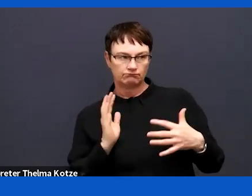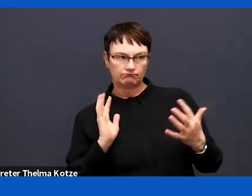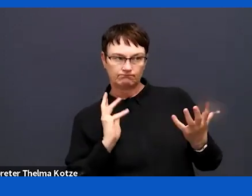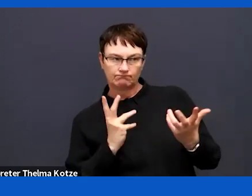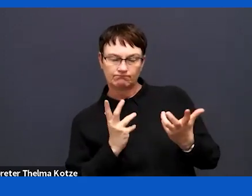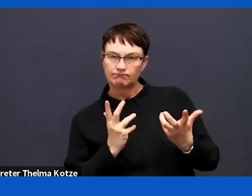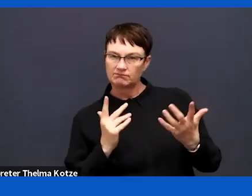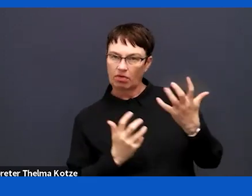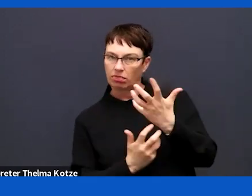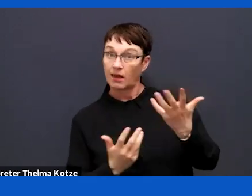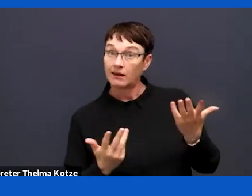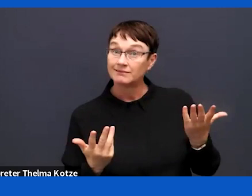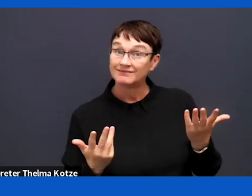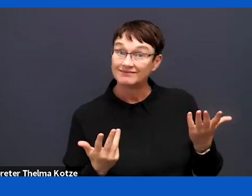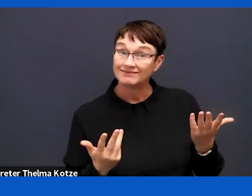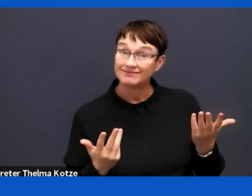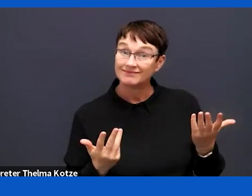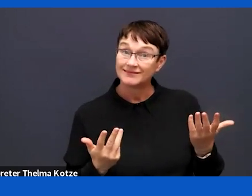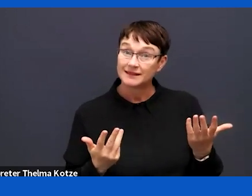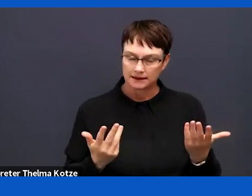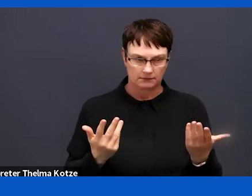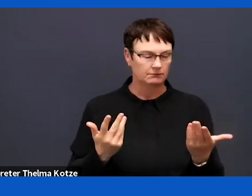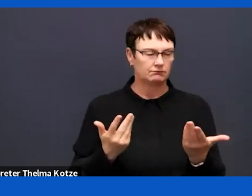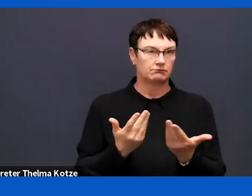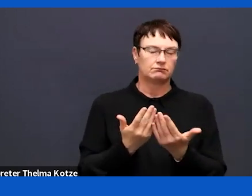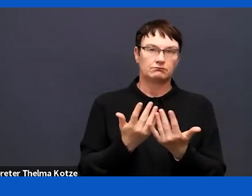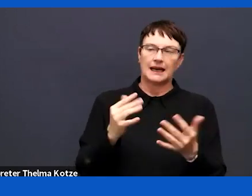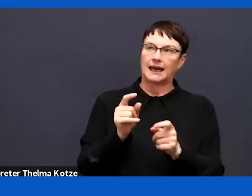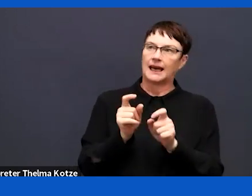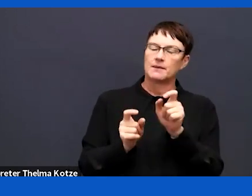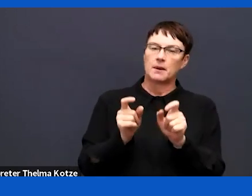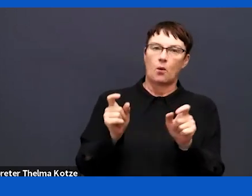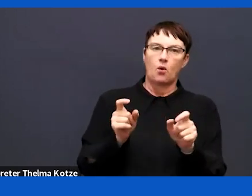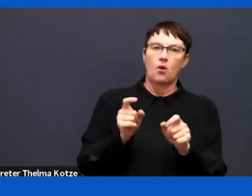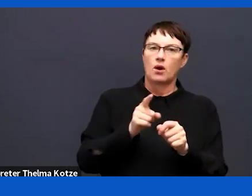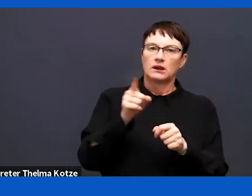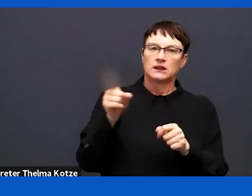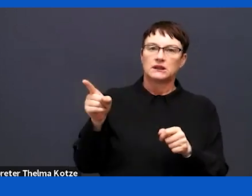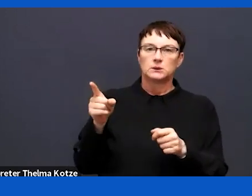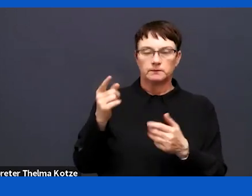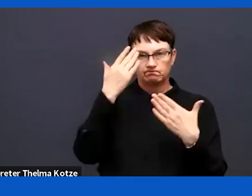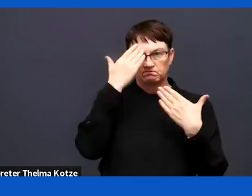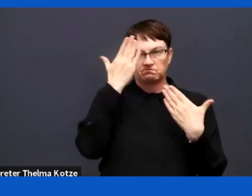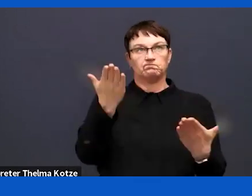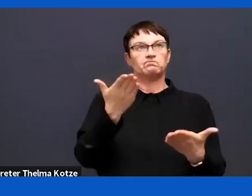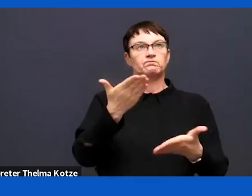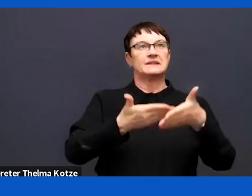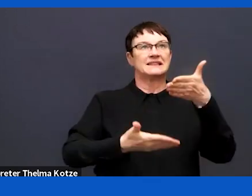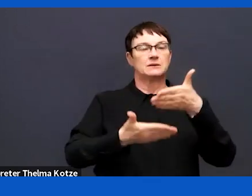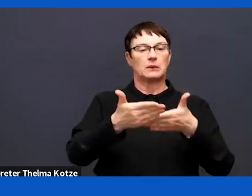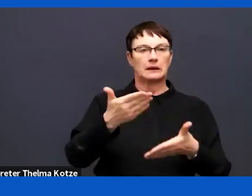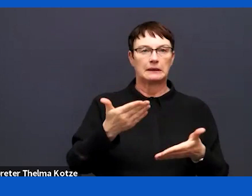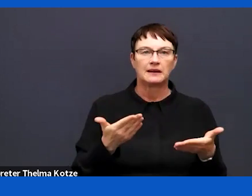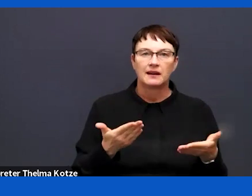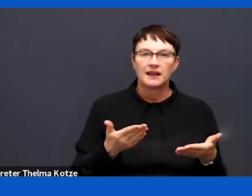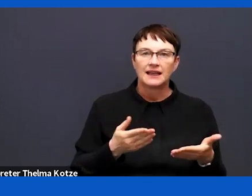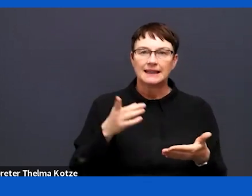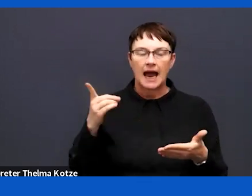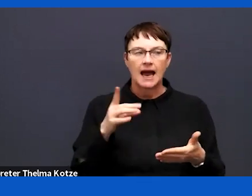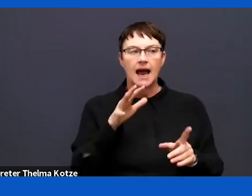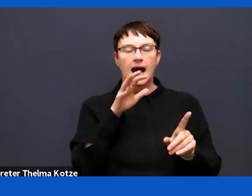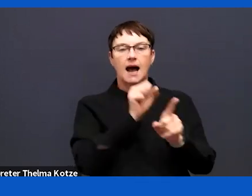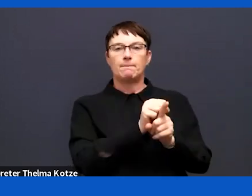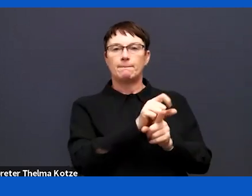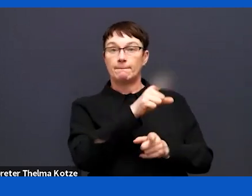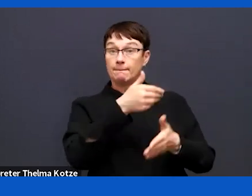majority of people fit, and AI trains on recognizing categories like that. So anybody who